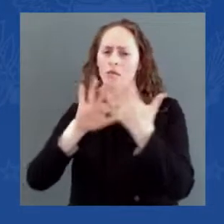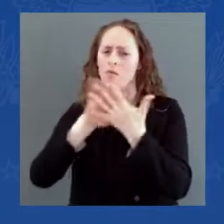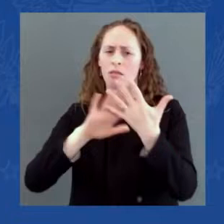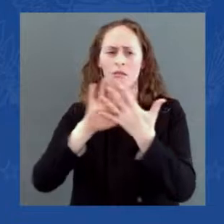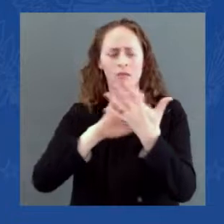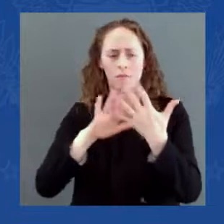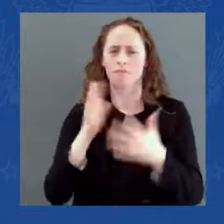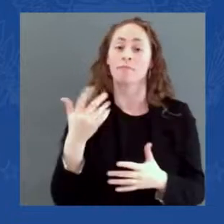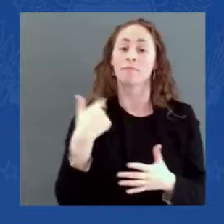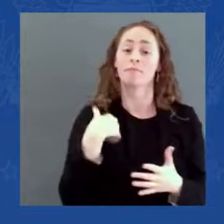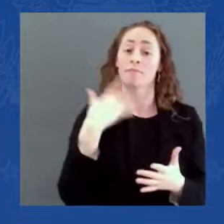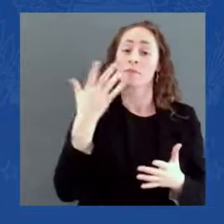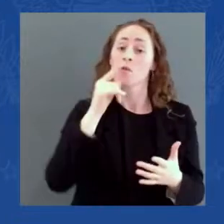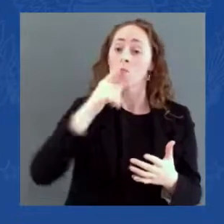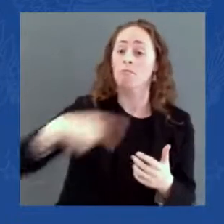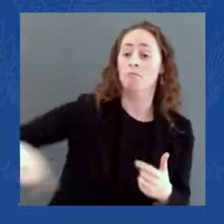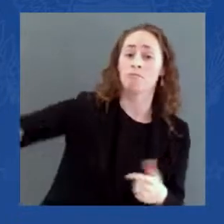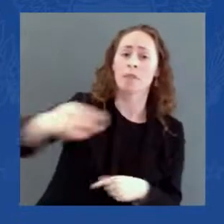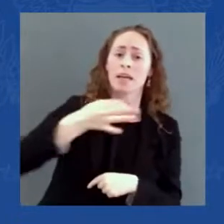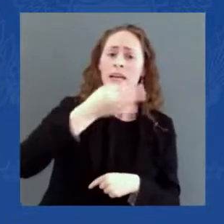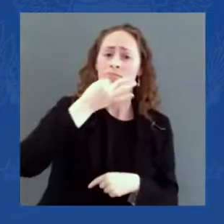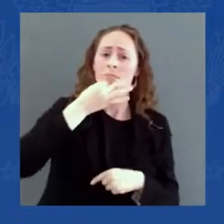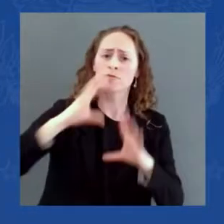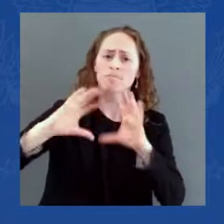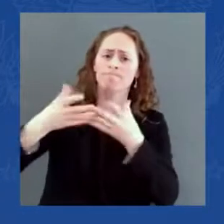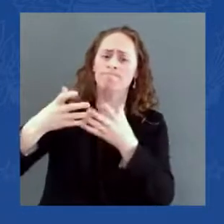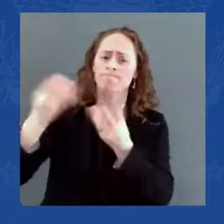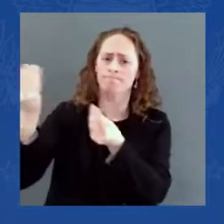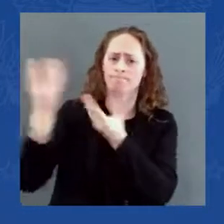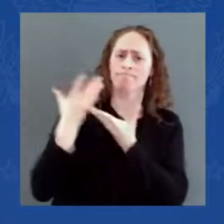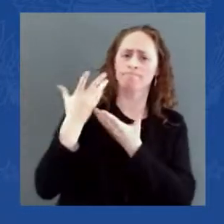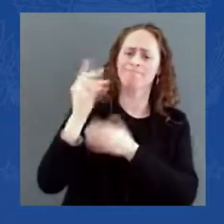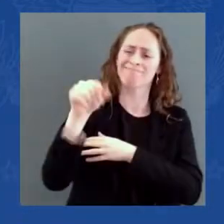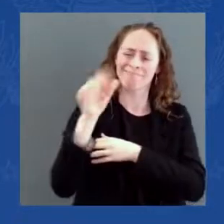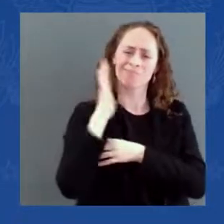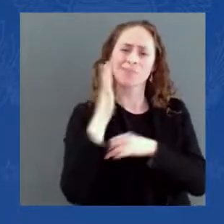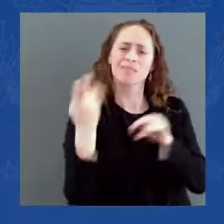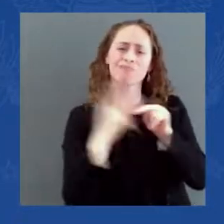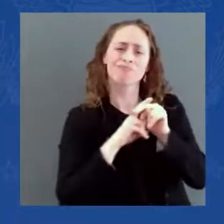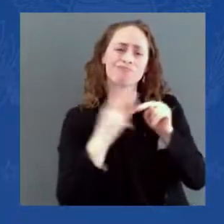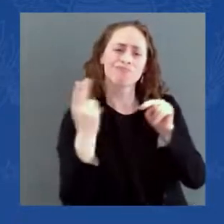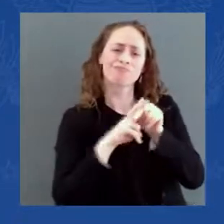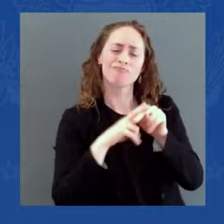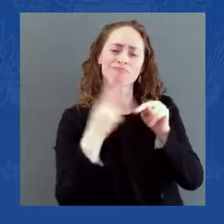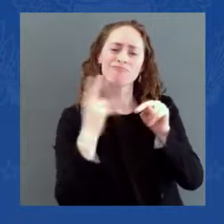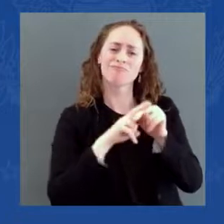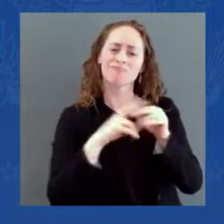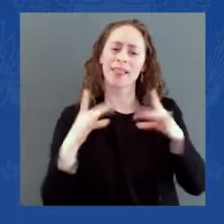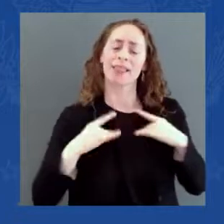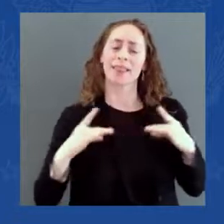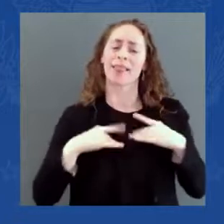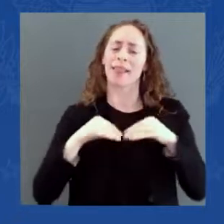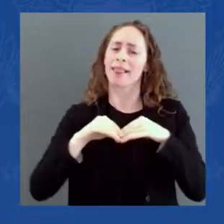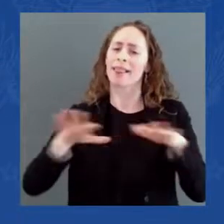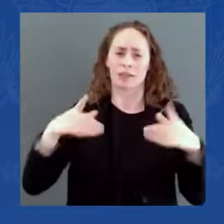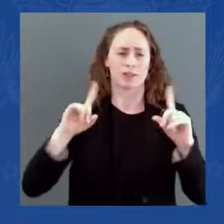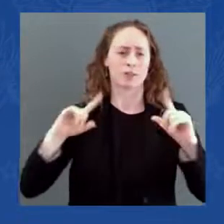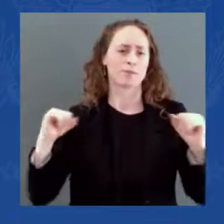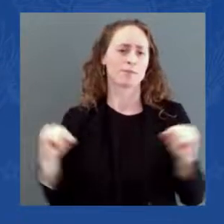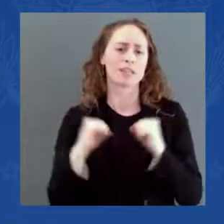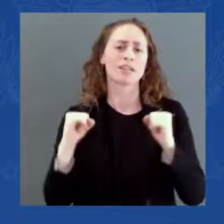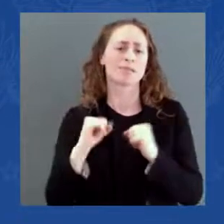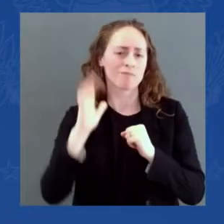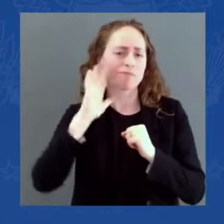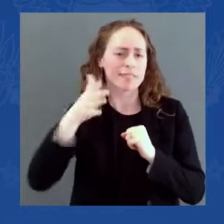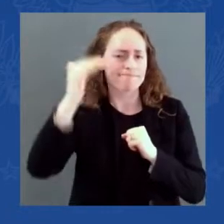ready. You can read the whole plan we're talking about here at whitehouse.gov. Go to whitehouse.gov and it's all laid out in